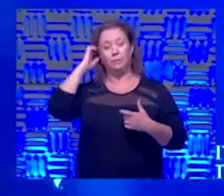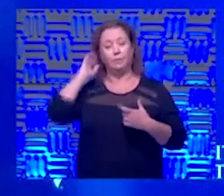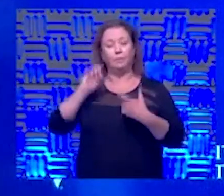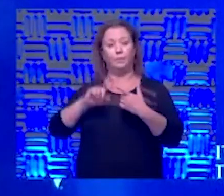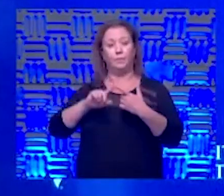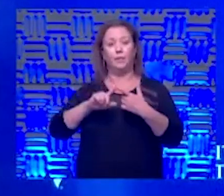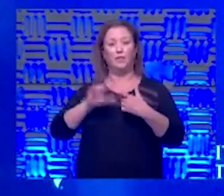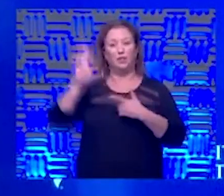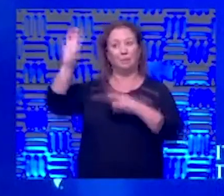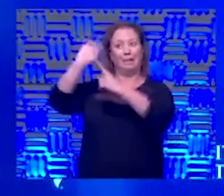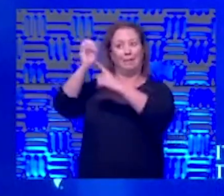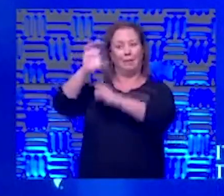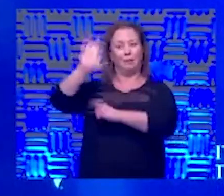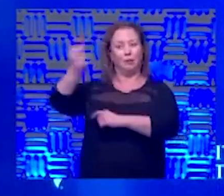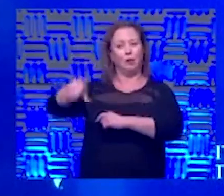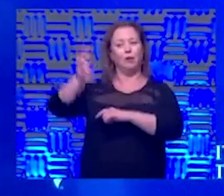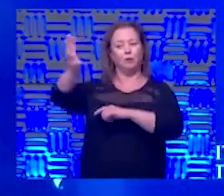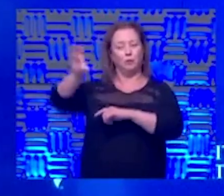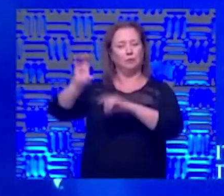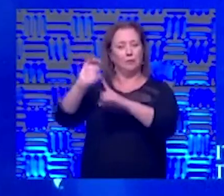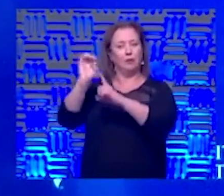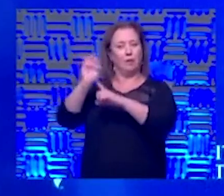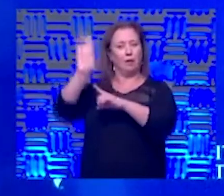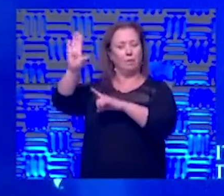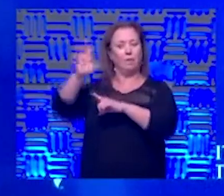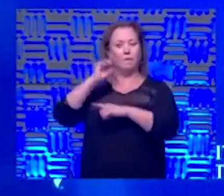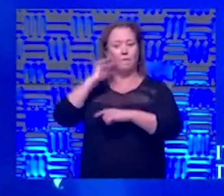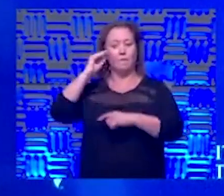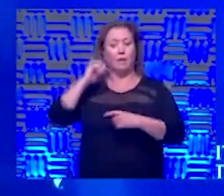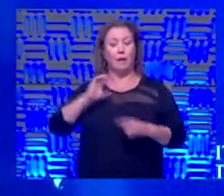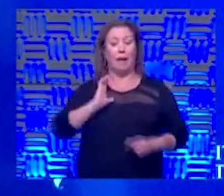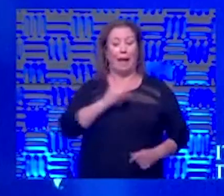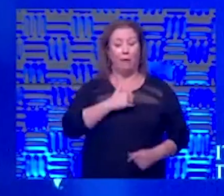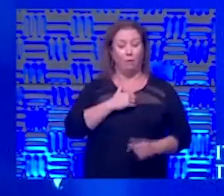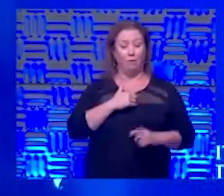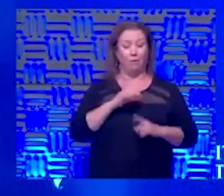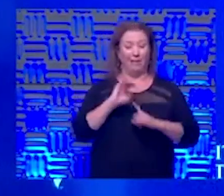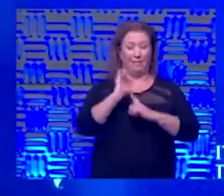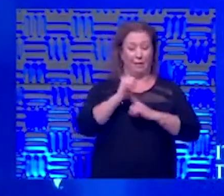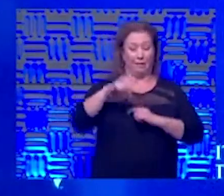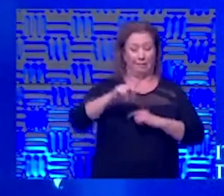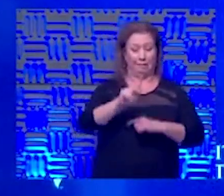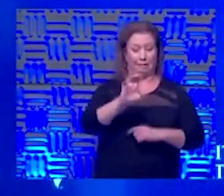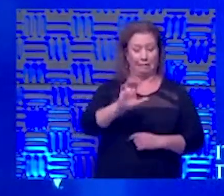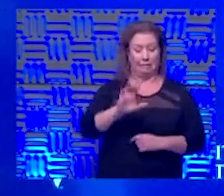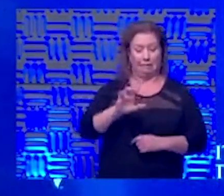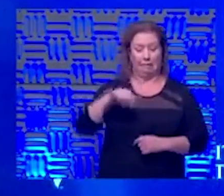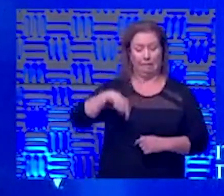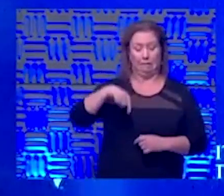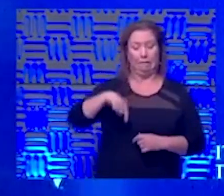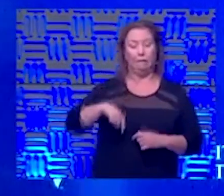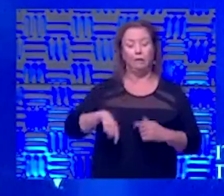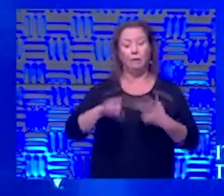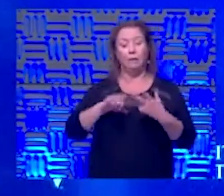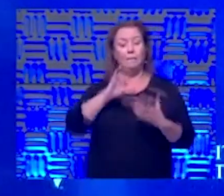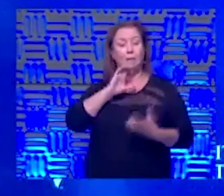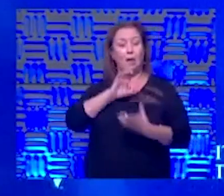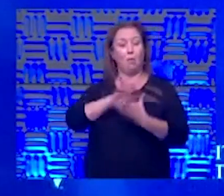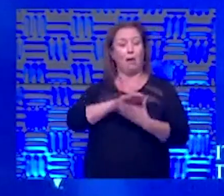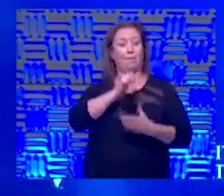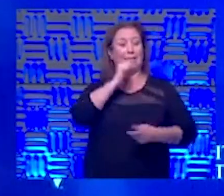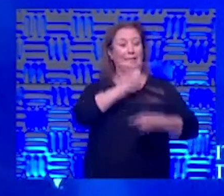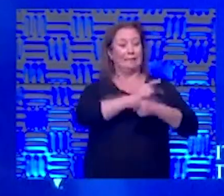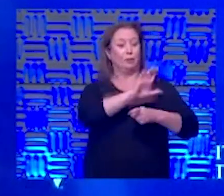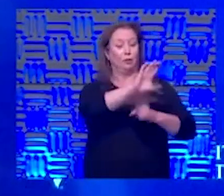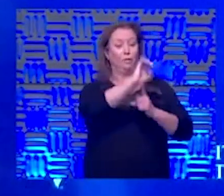been in a bubble there, done a good job staying in a bubble. We have a bubble here, my family in Kansas City. My wife's sister has